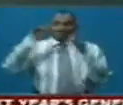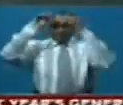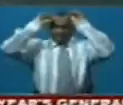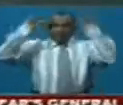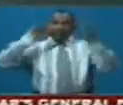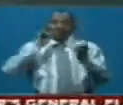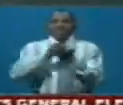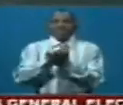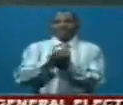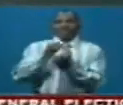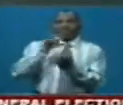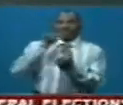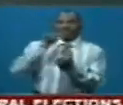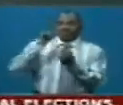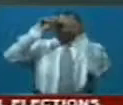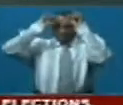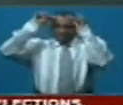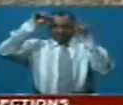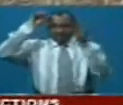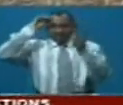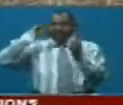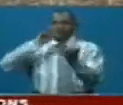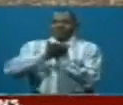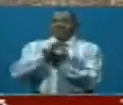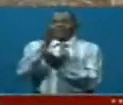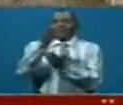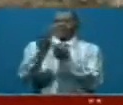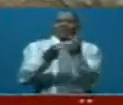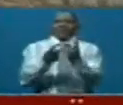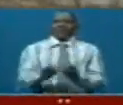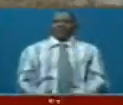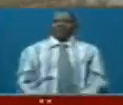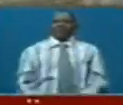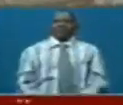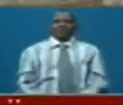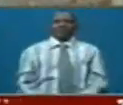Mills visited the Crocodile Pond.